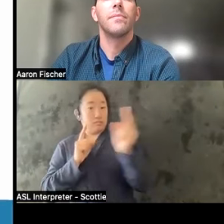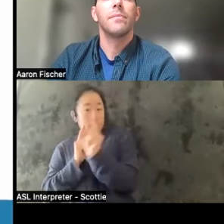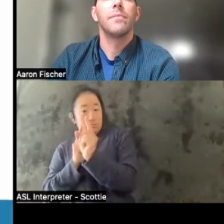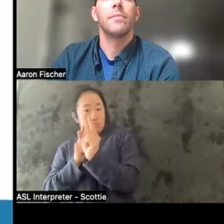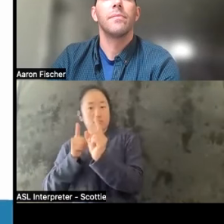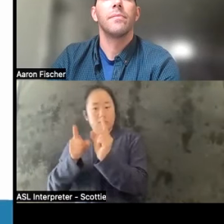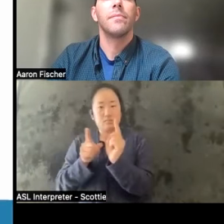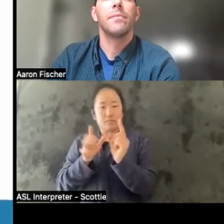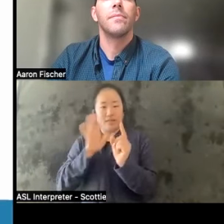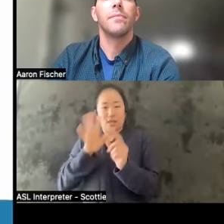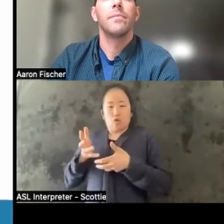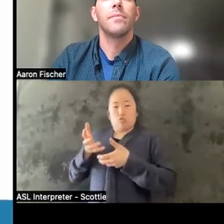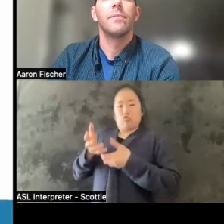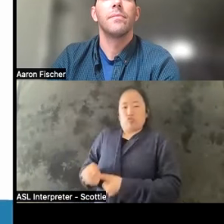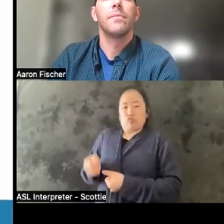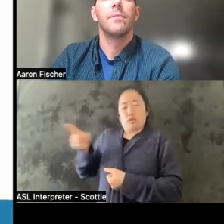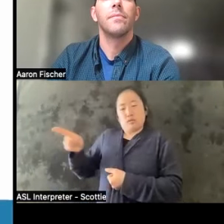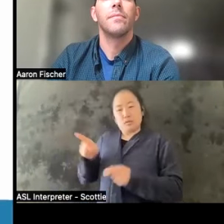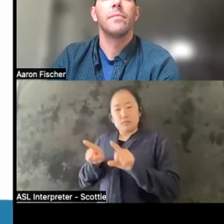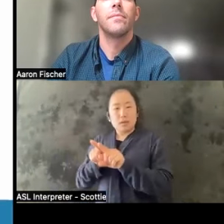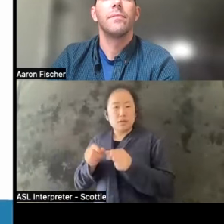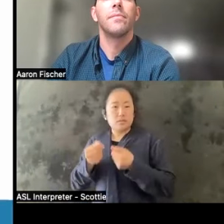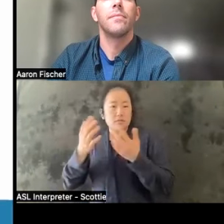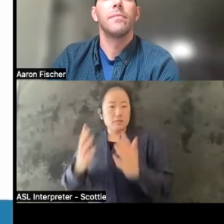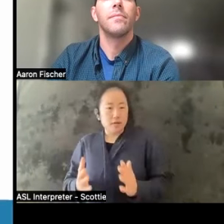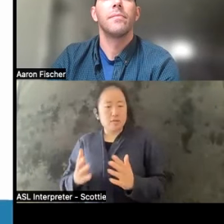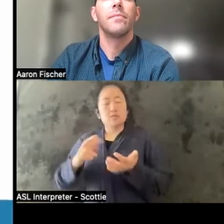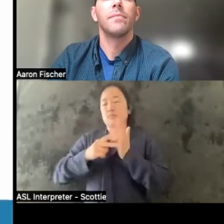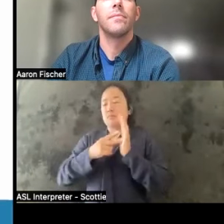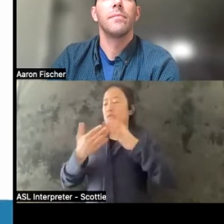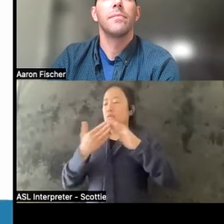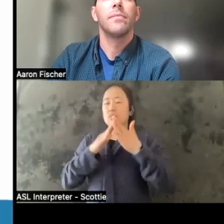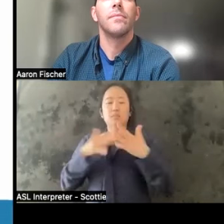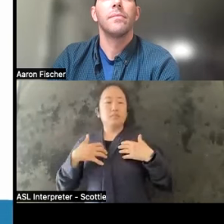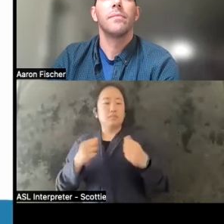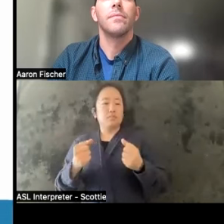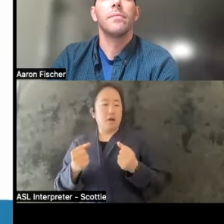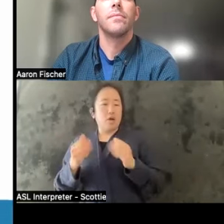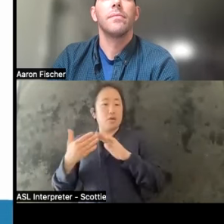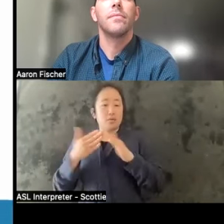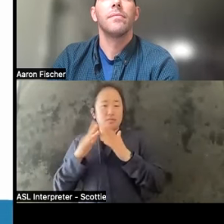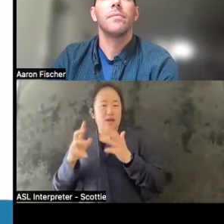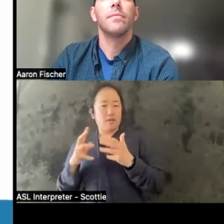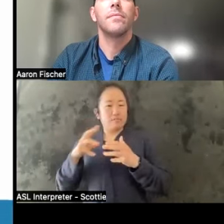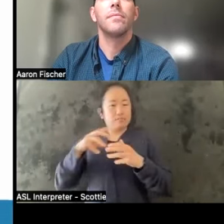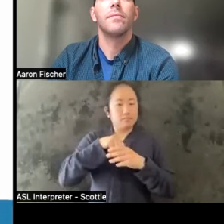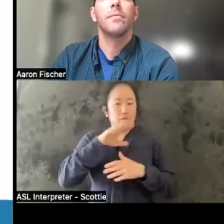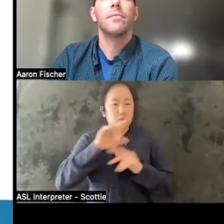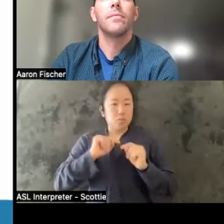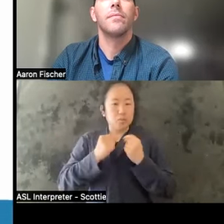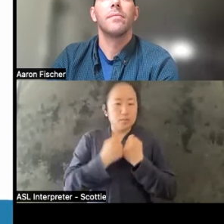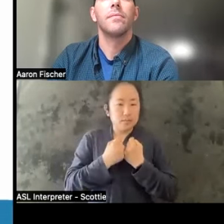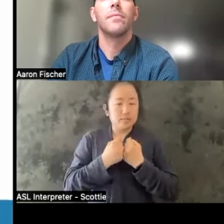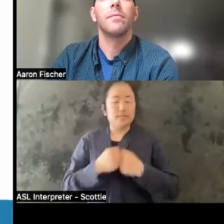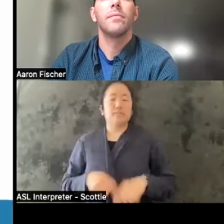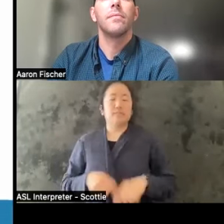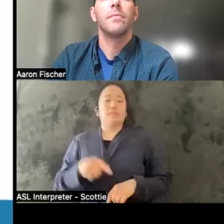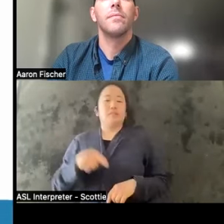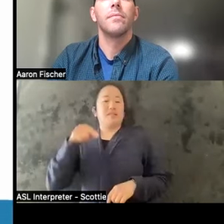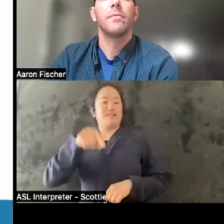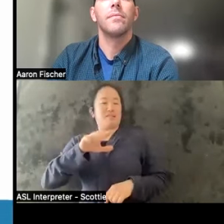health workers be part of your care team in the community health centers is really